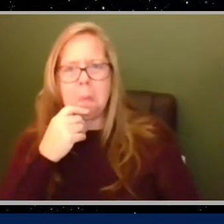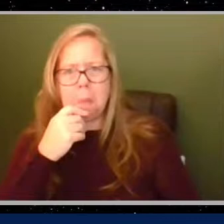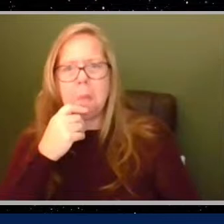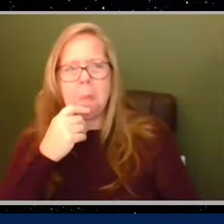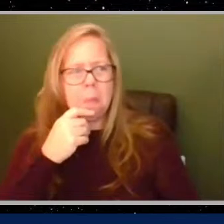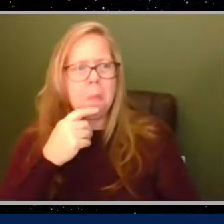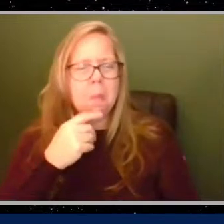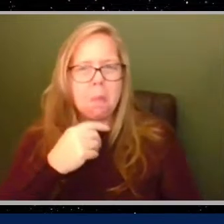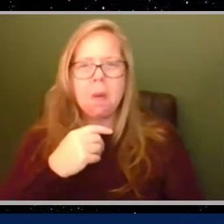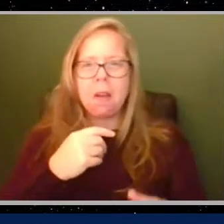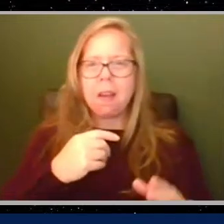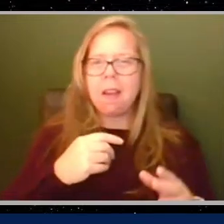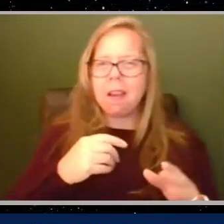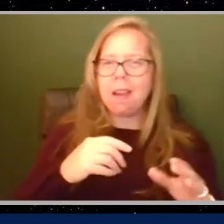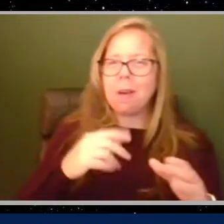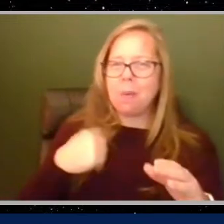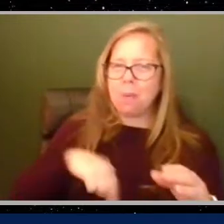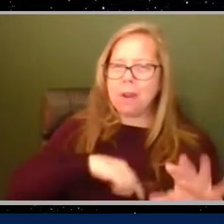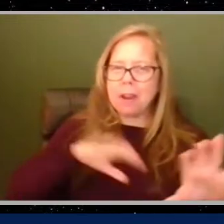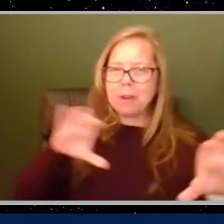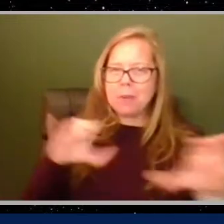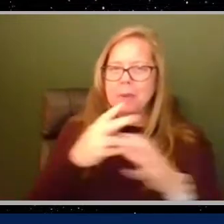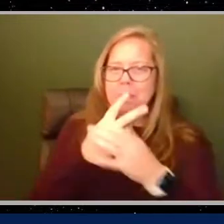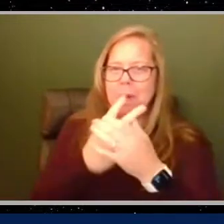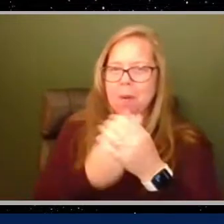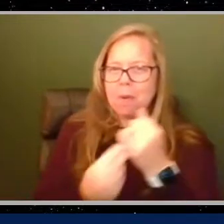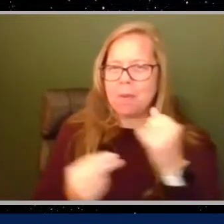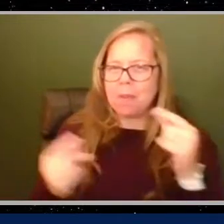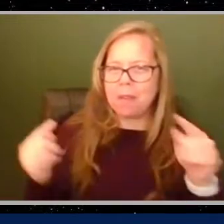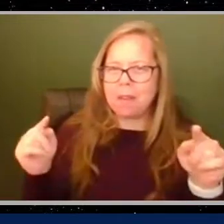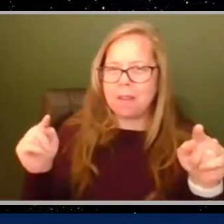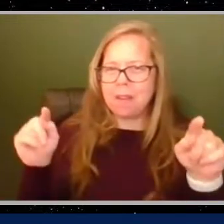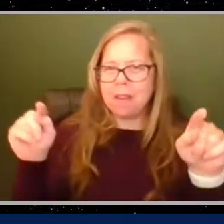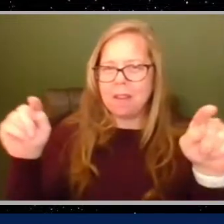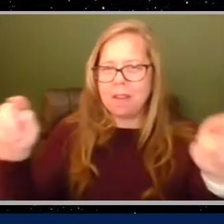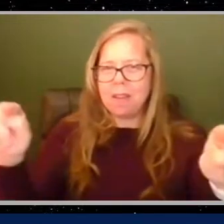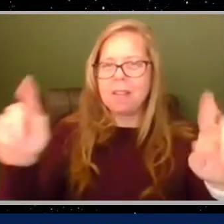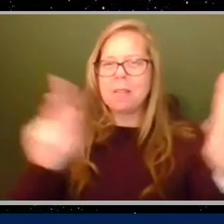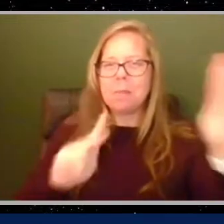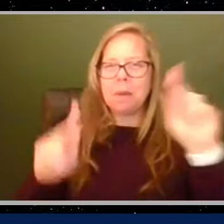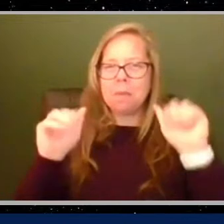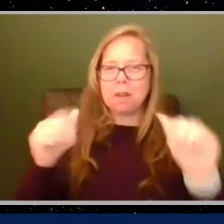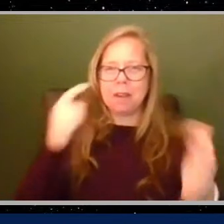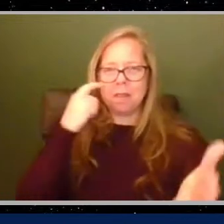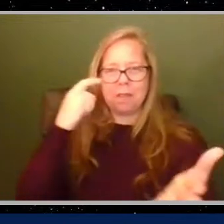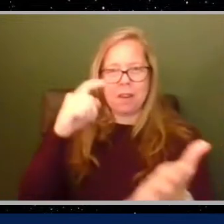else, so that, you know, someone can see